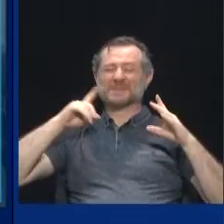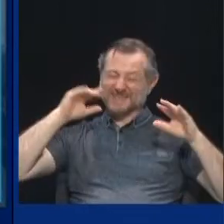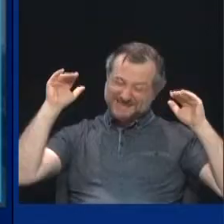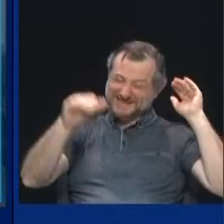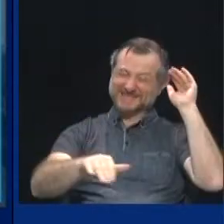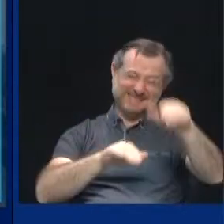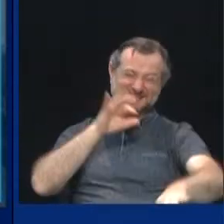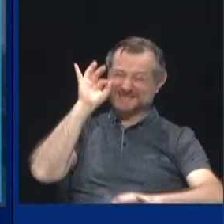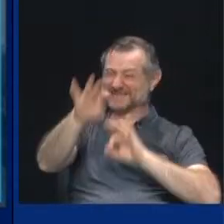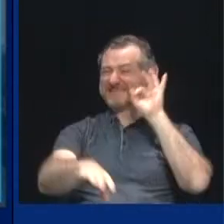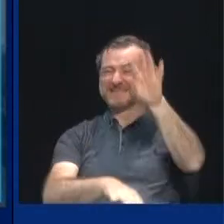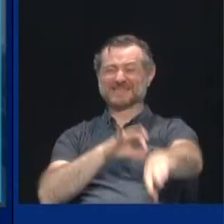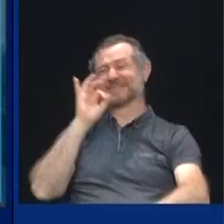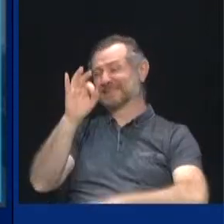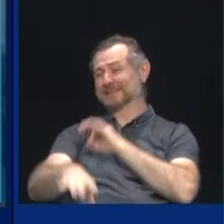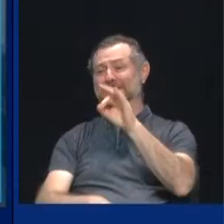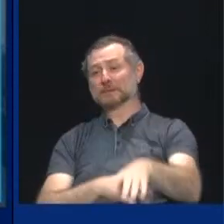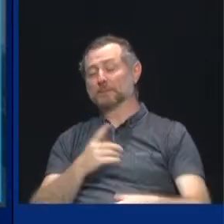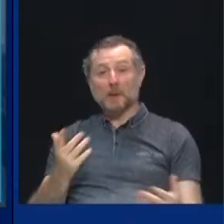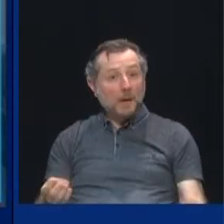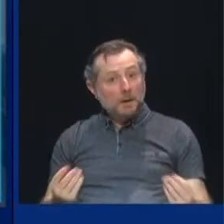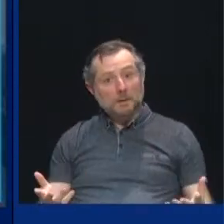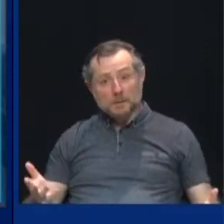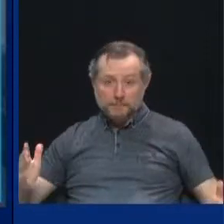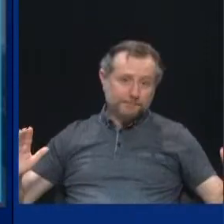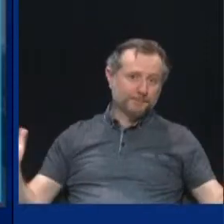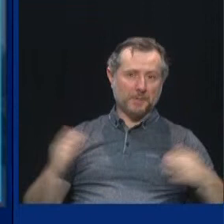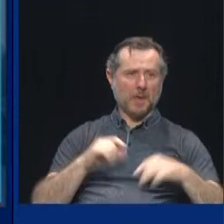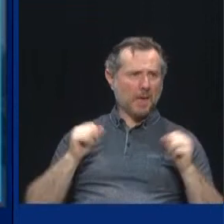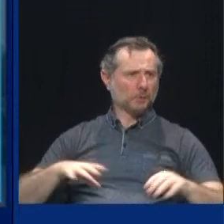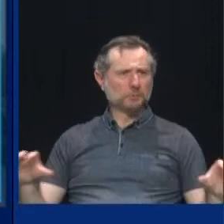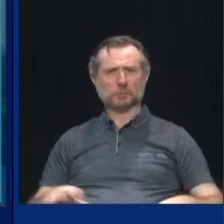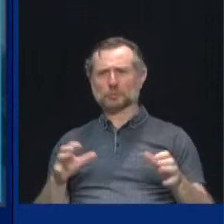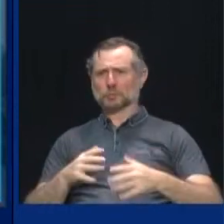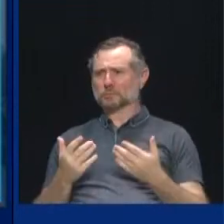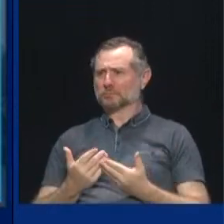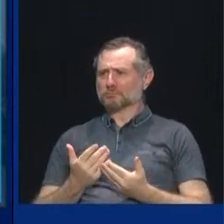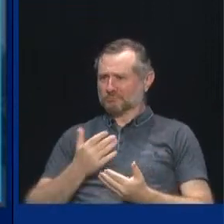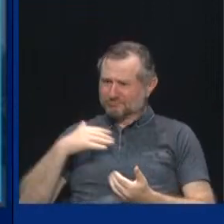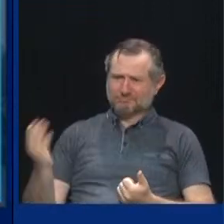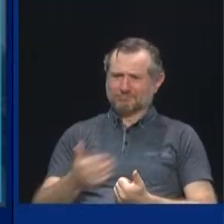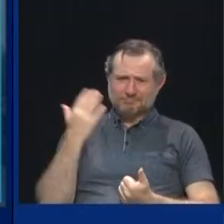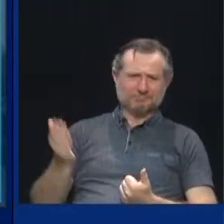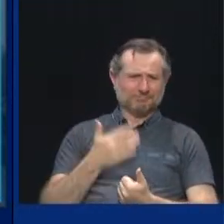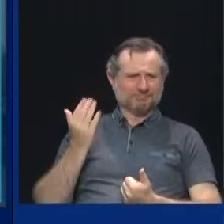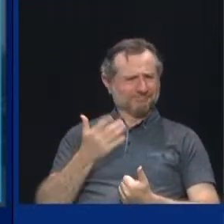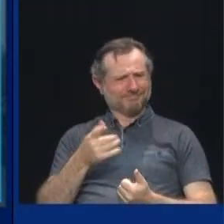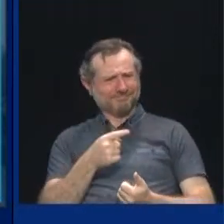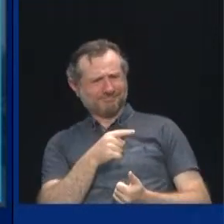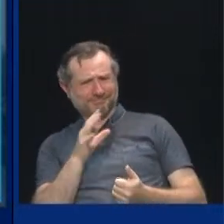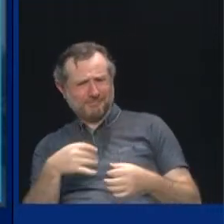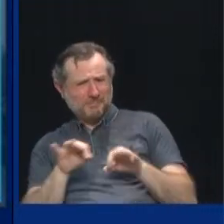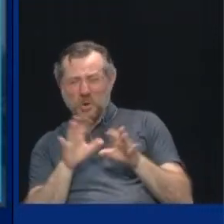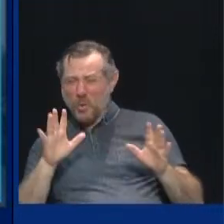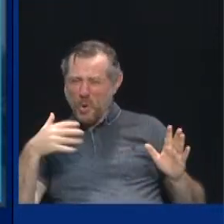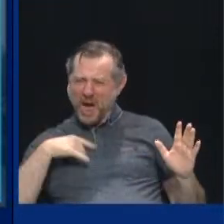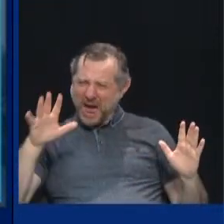I don't know that you can communicate any more than we have communicated how important it is to get a vaccine. I've said it